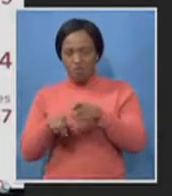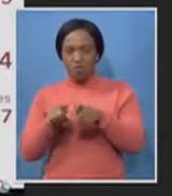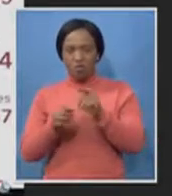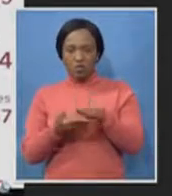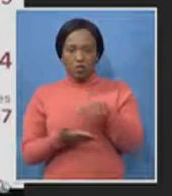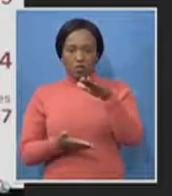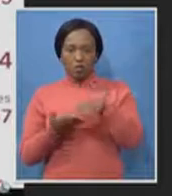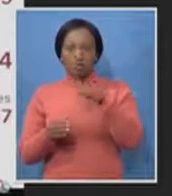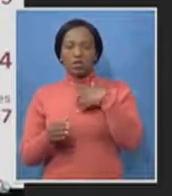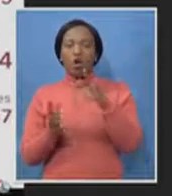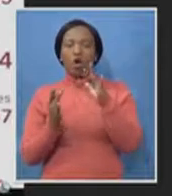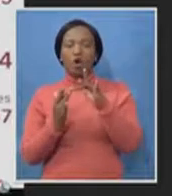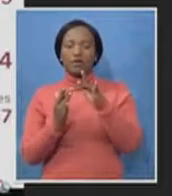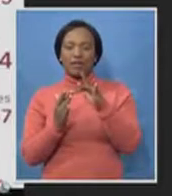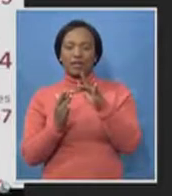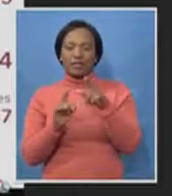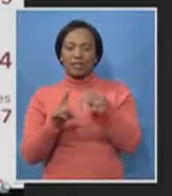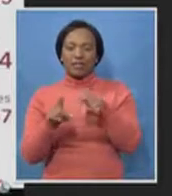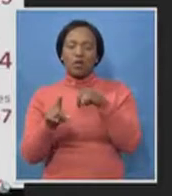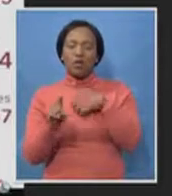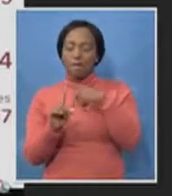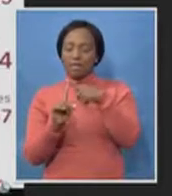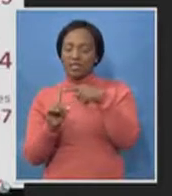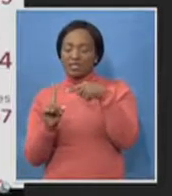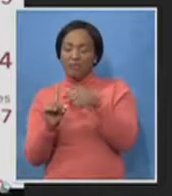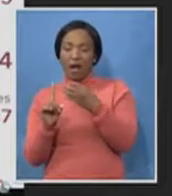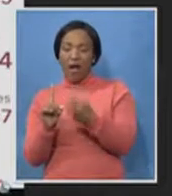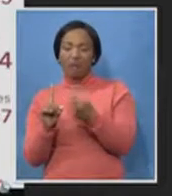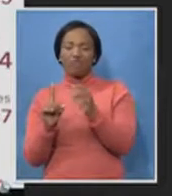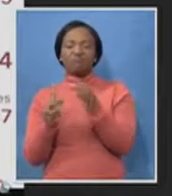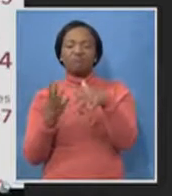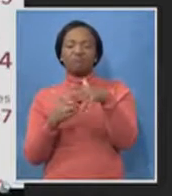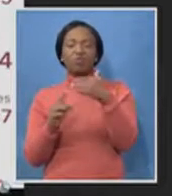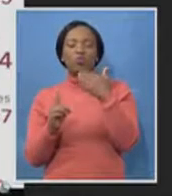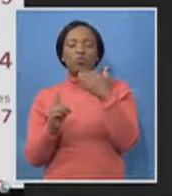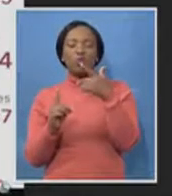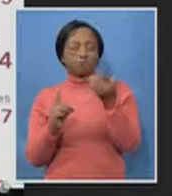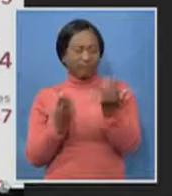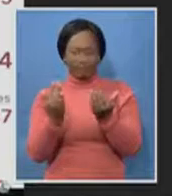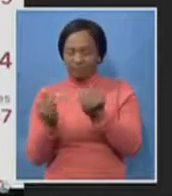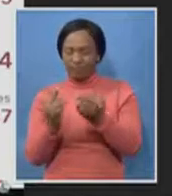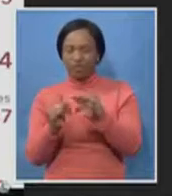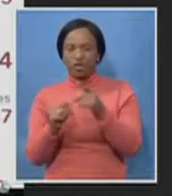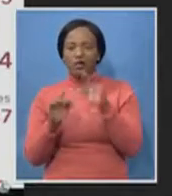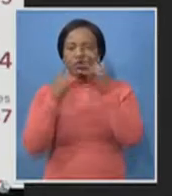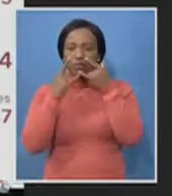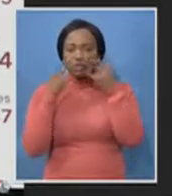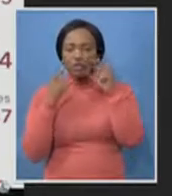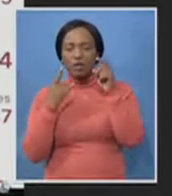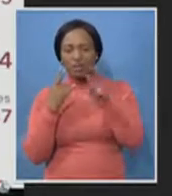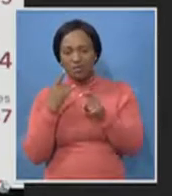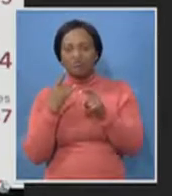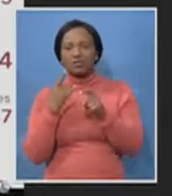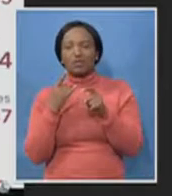social distance as much as possible, and wear masks. Those are the tools that are available in our toolkits, and we have to use